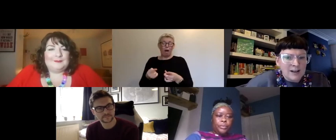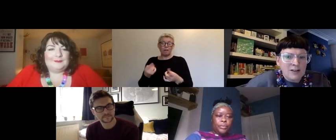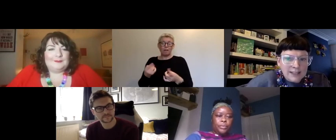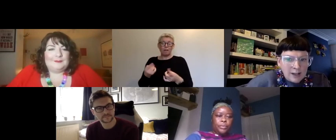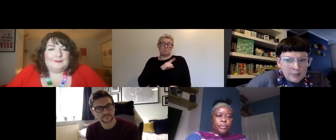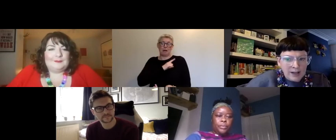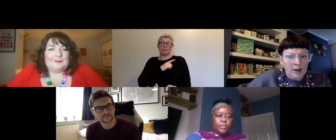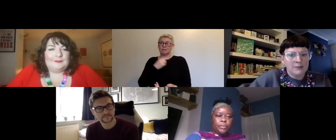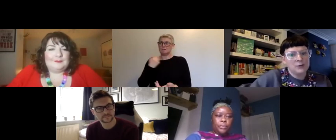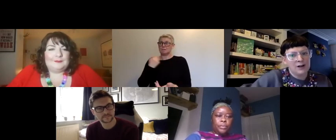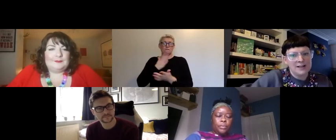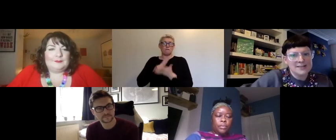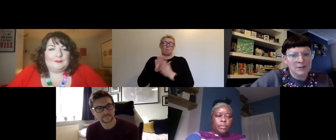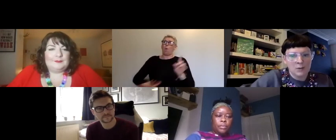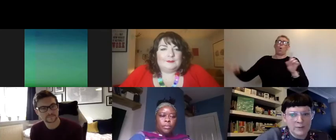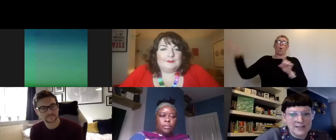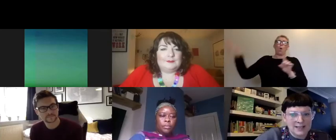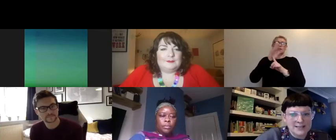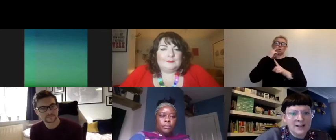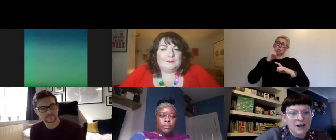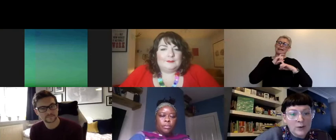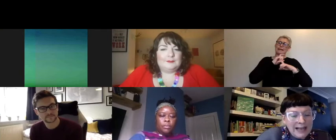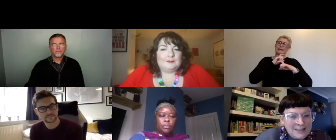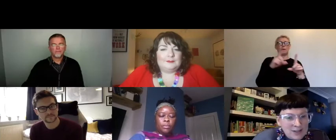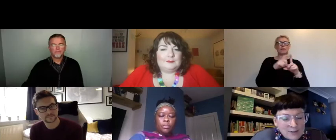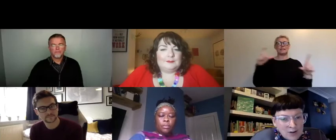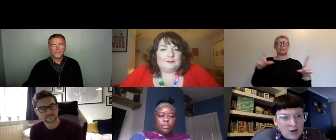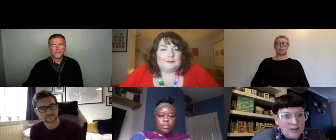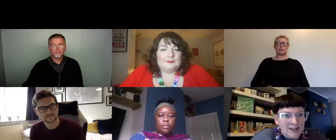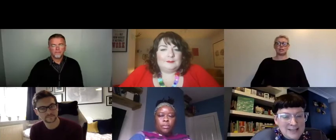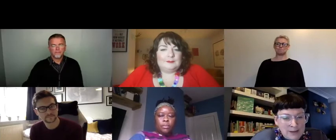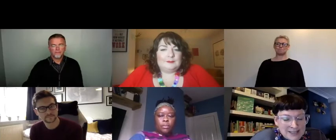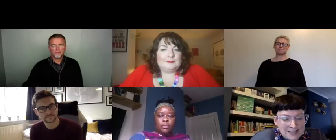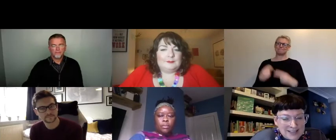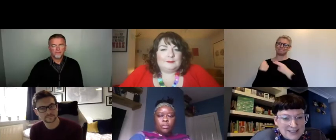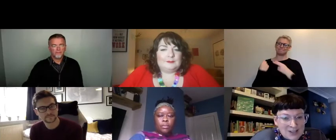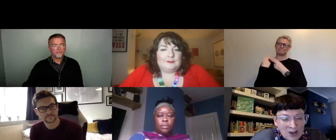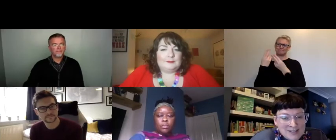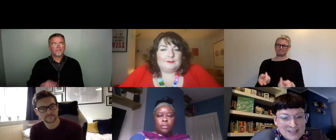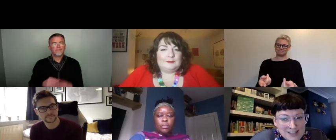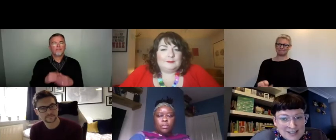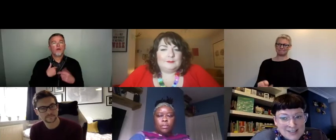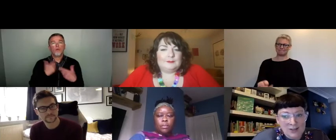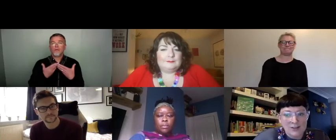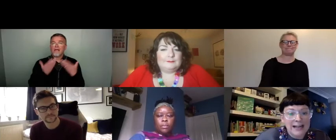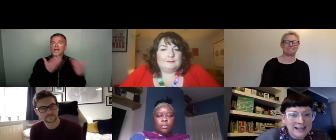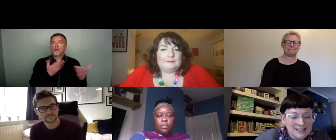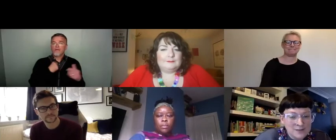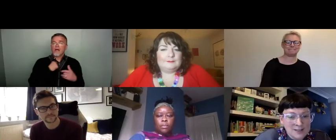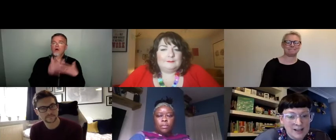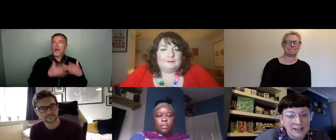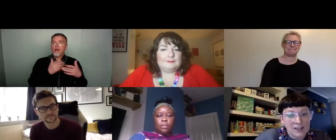that are really coming up for us in what we did. We handed over our online spaces to artists, to